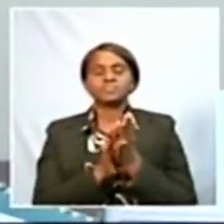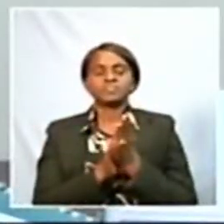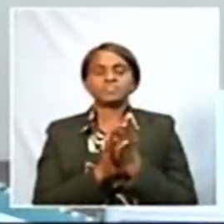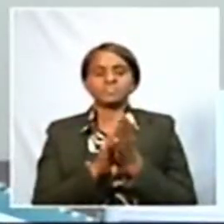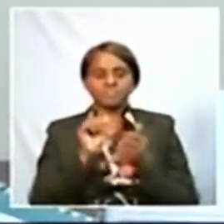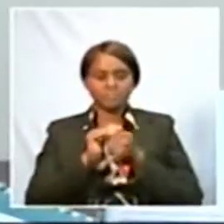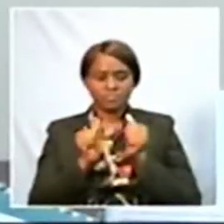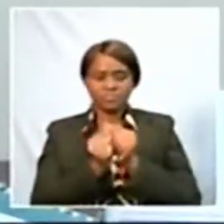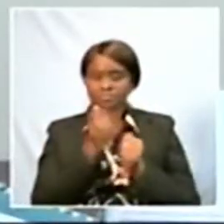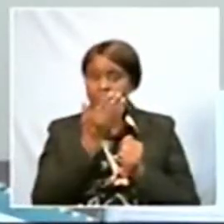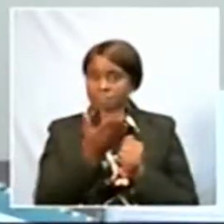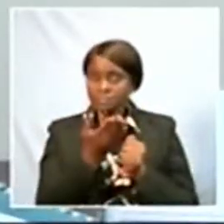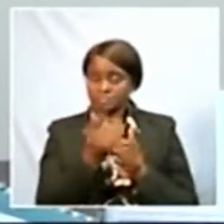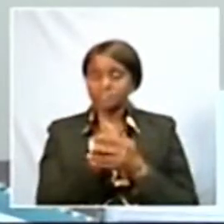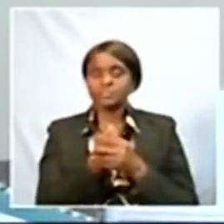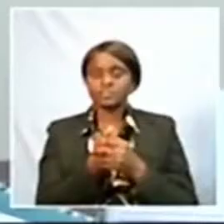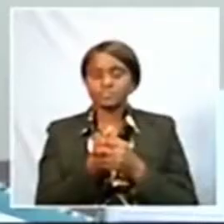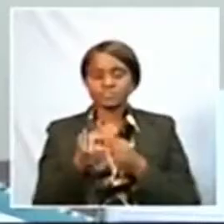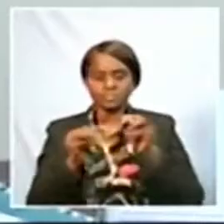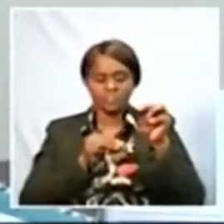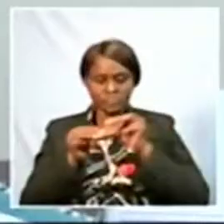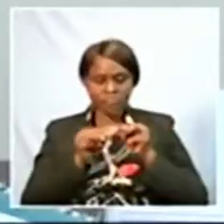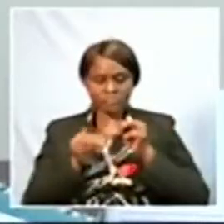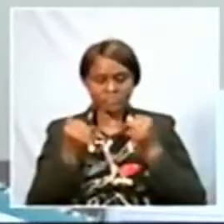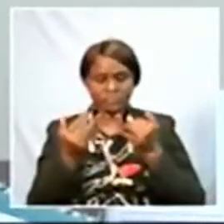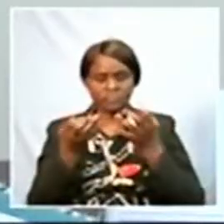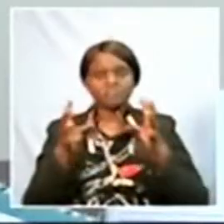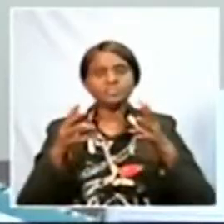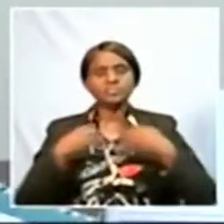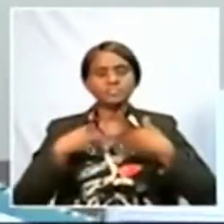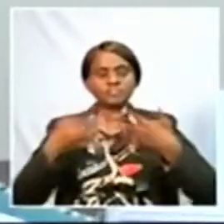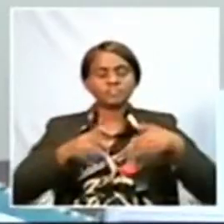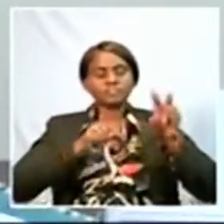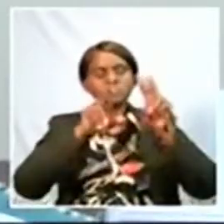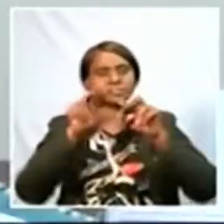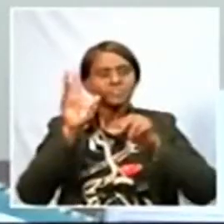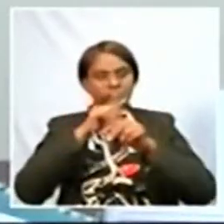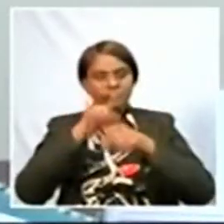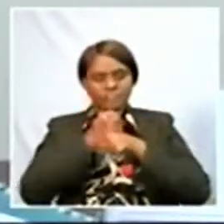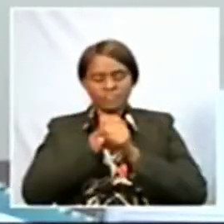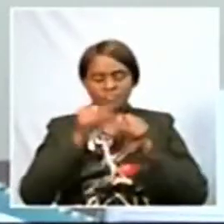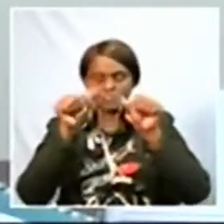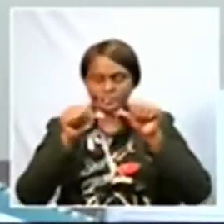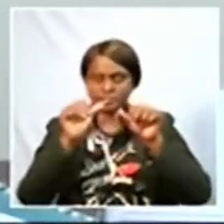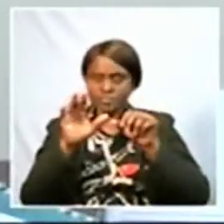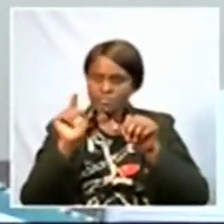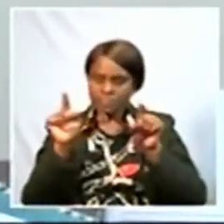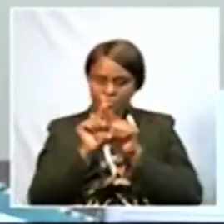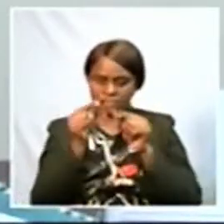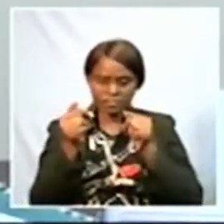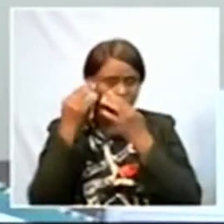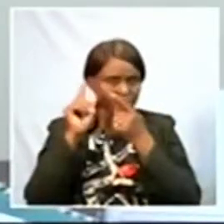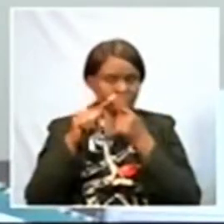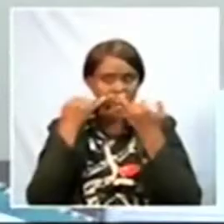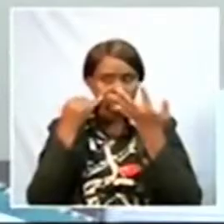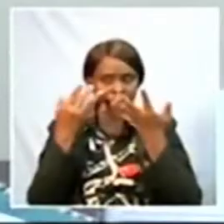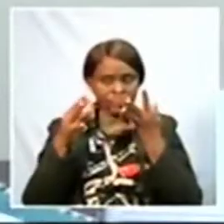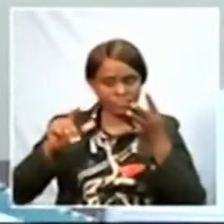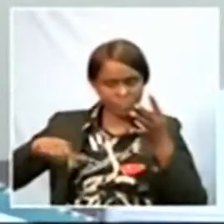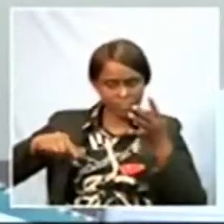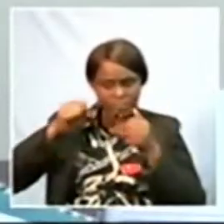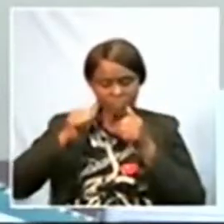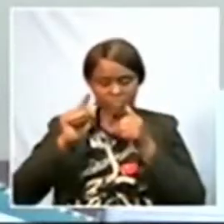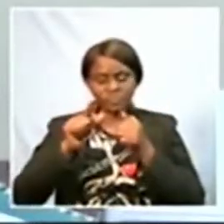Cause of query. Management would like to acknowledge the observation made by the auditors and wish to state that the delay was due